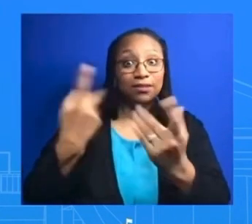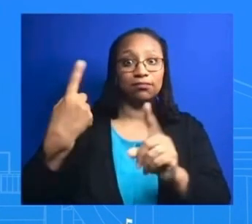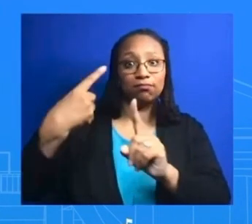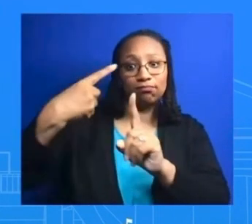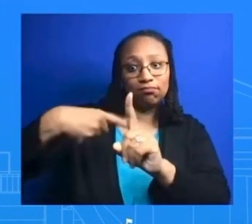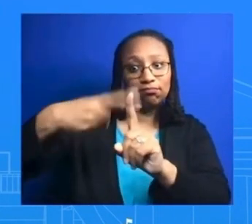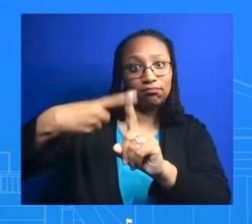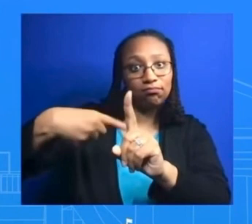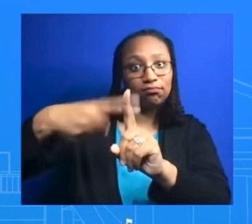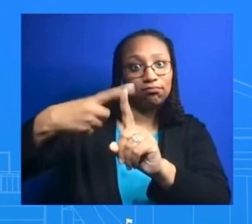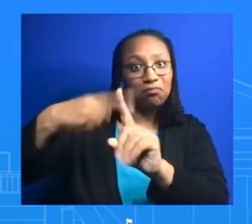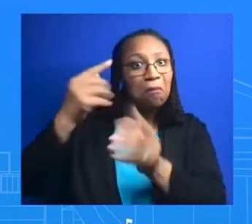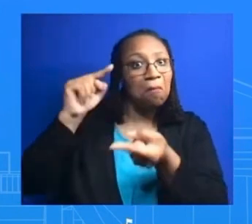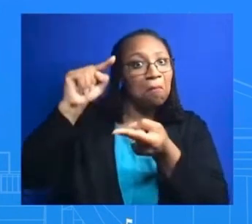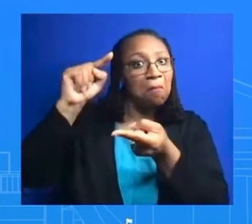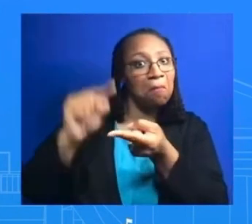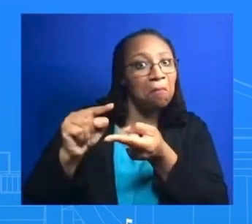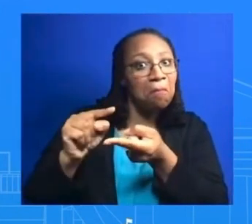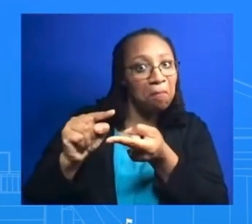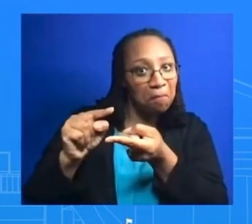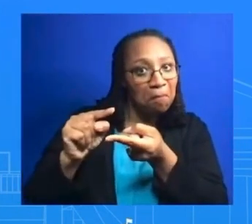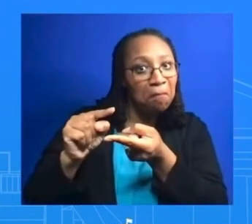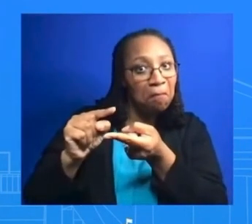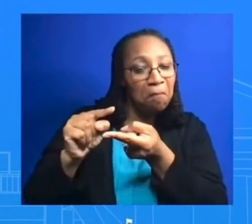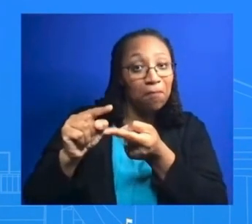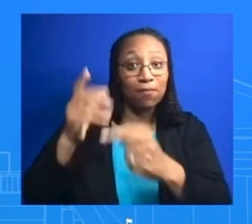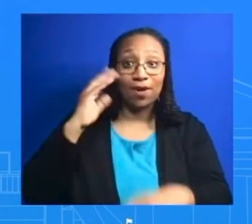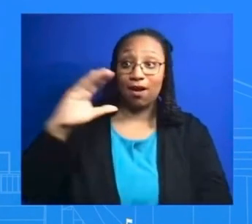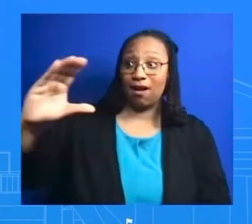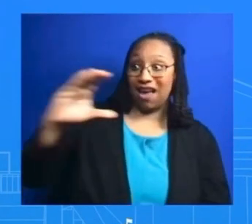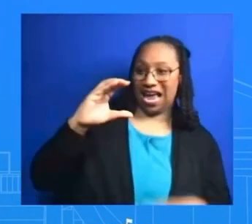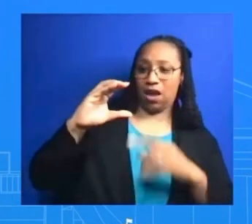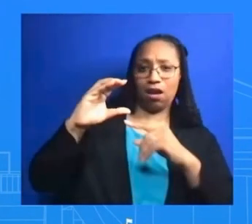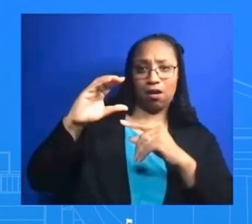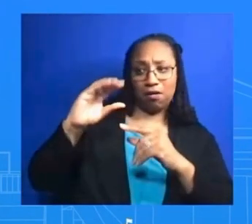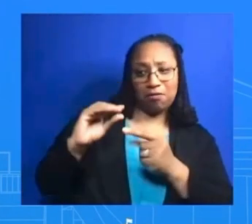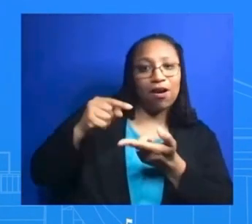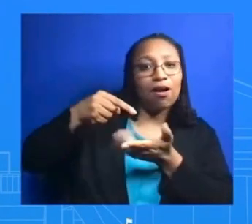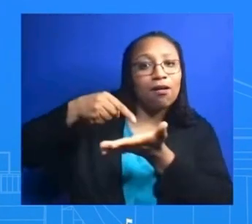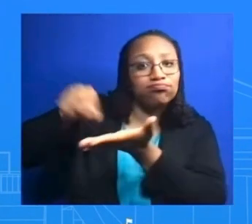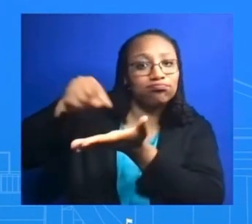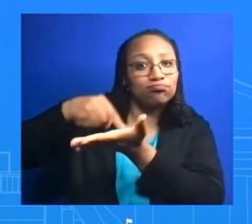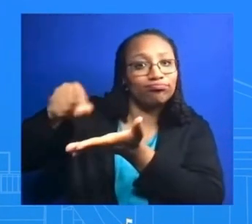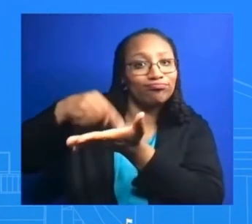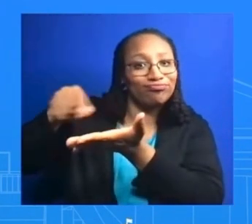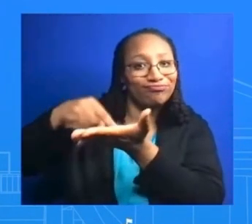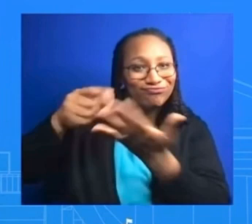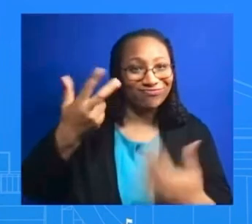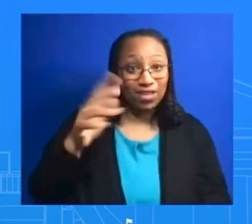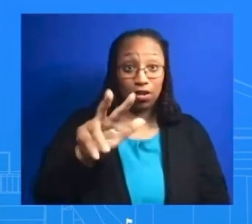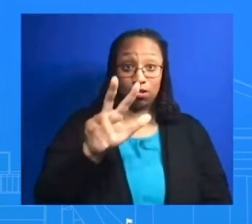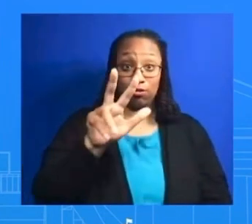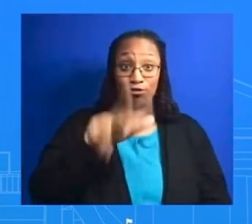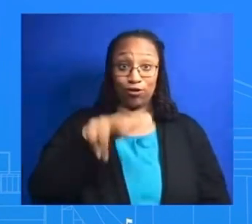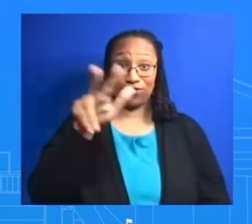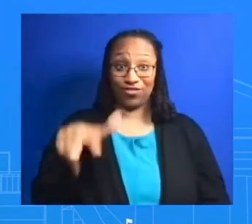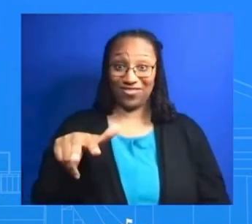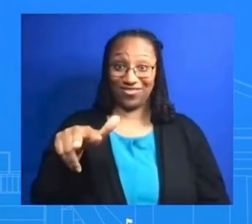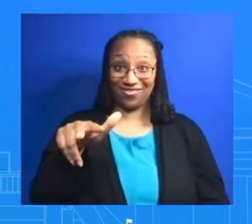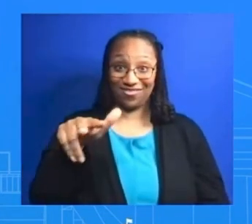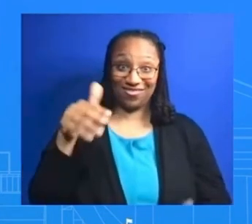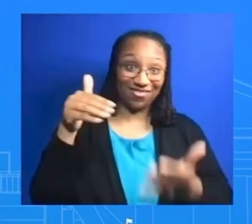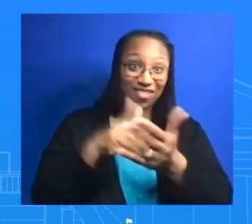to $0 for millions of people making less than $33,000 a year. All other borrowers will save at